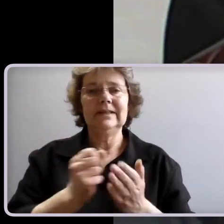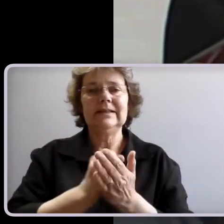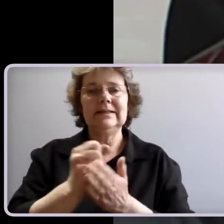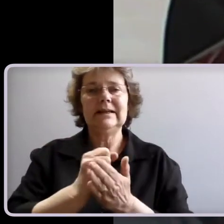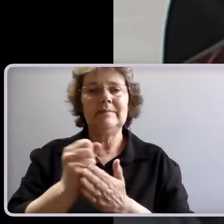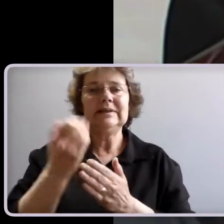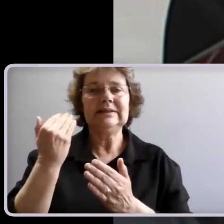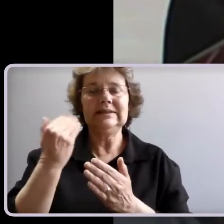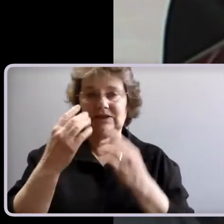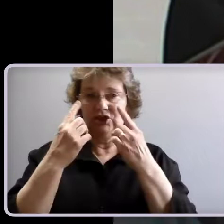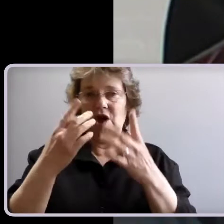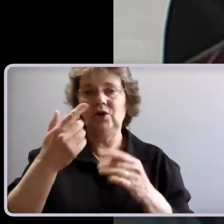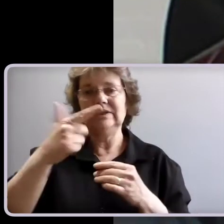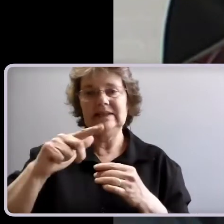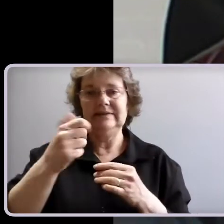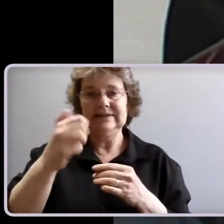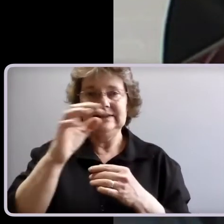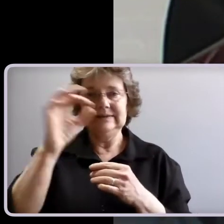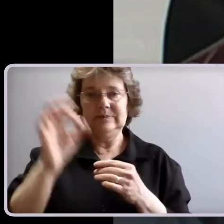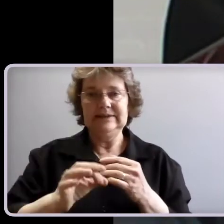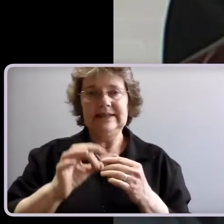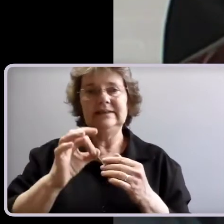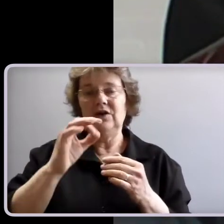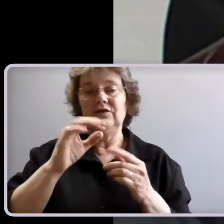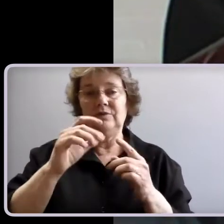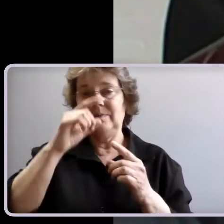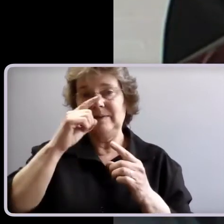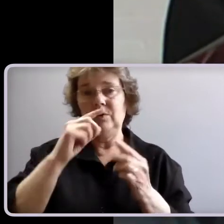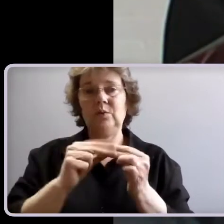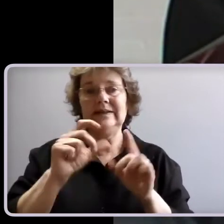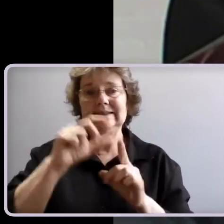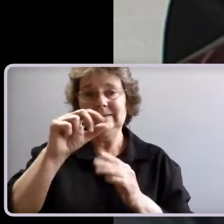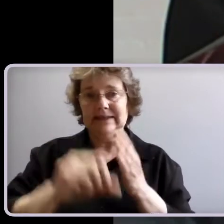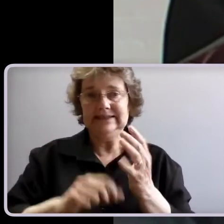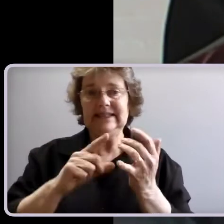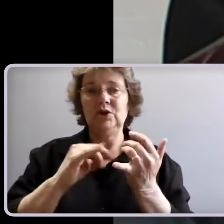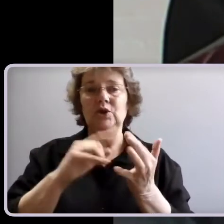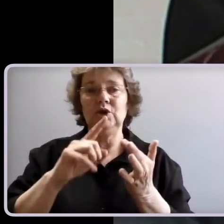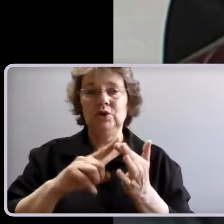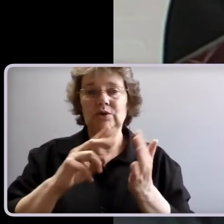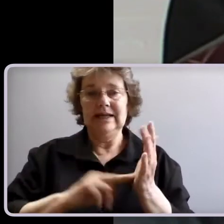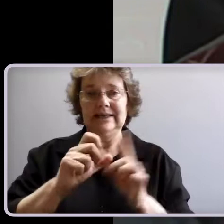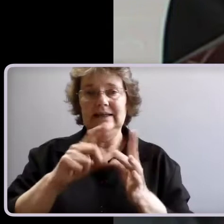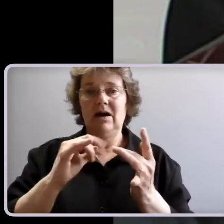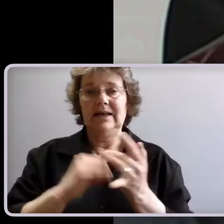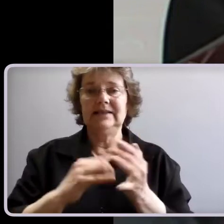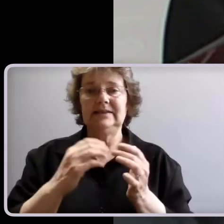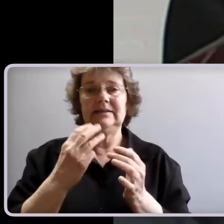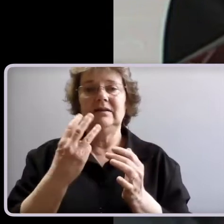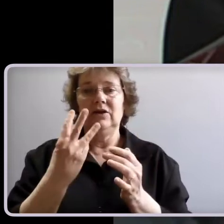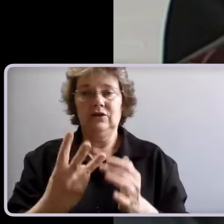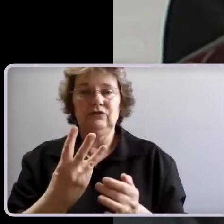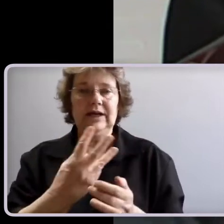76% of disabled people who use the NDIS have had 3 vaccinations or more. That isn't good enough. And there's no